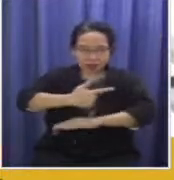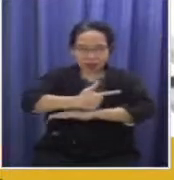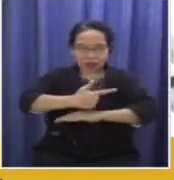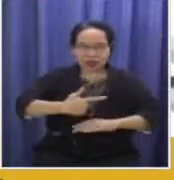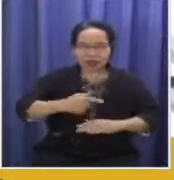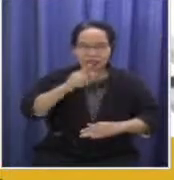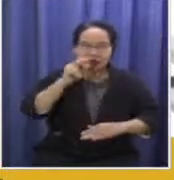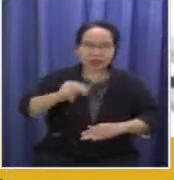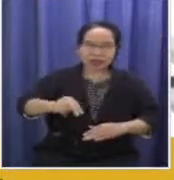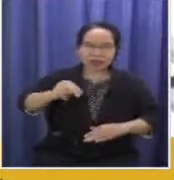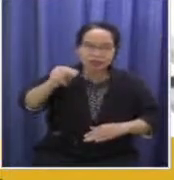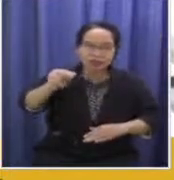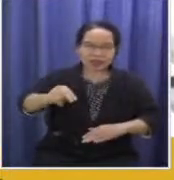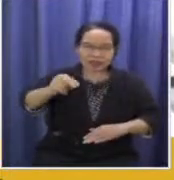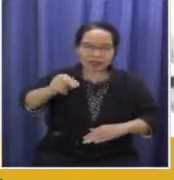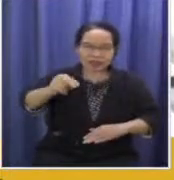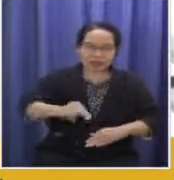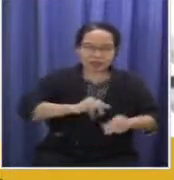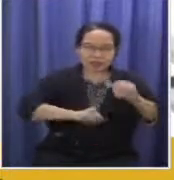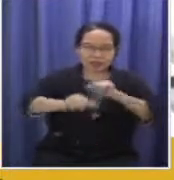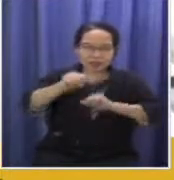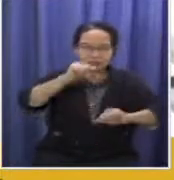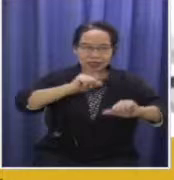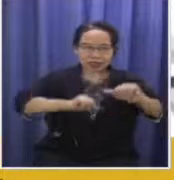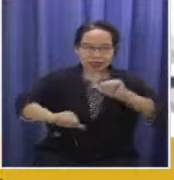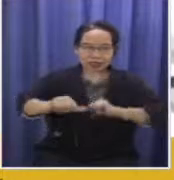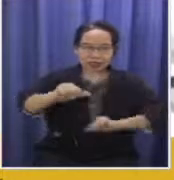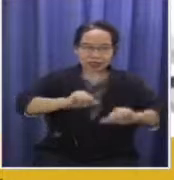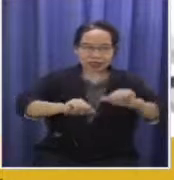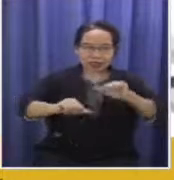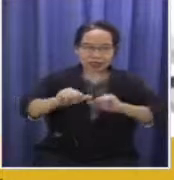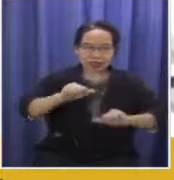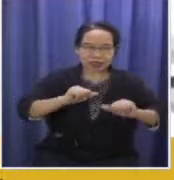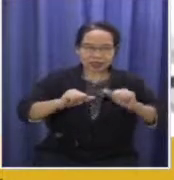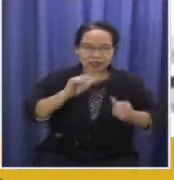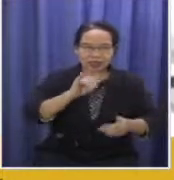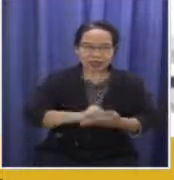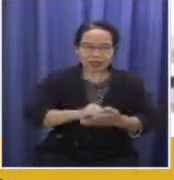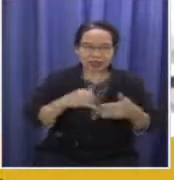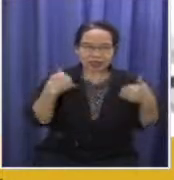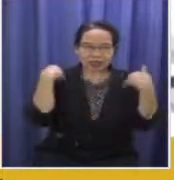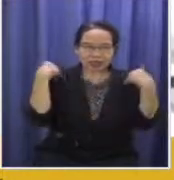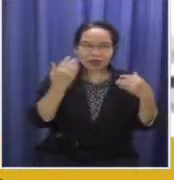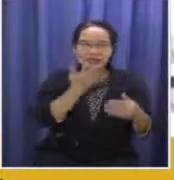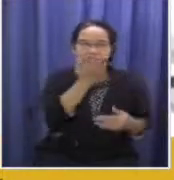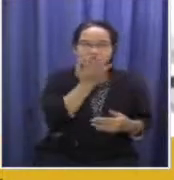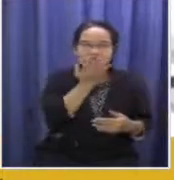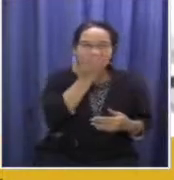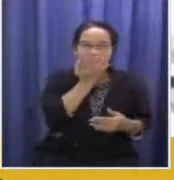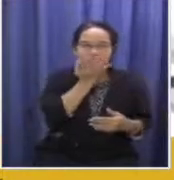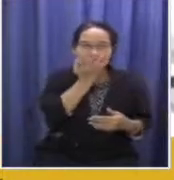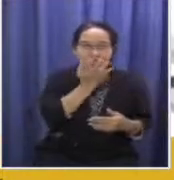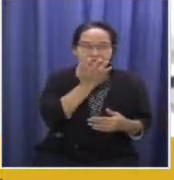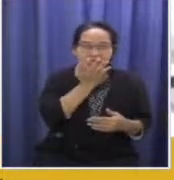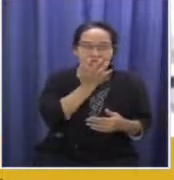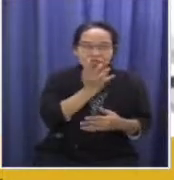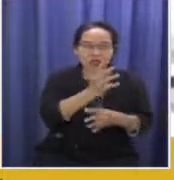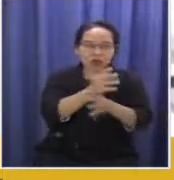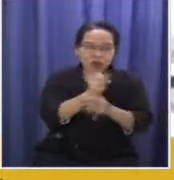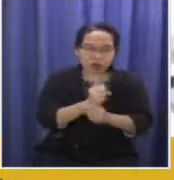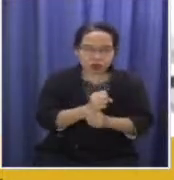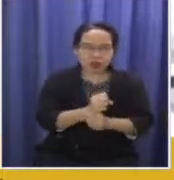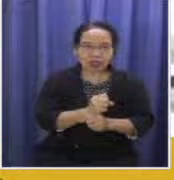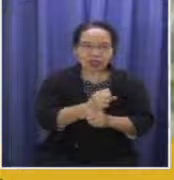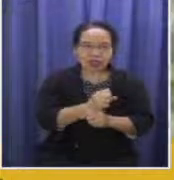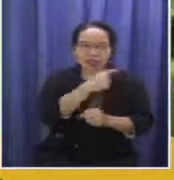was necessary scientifically that there be grasses to hold